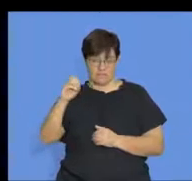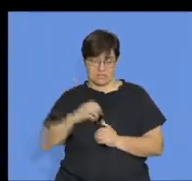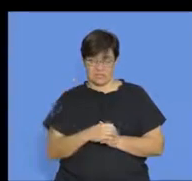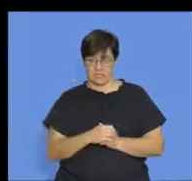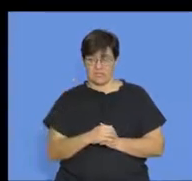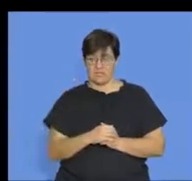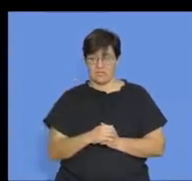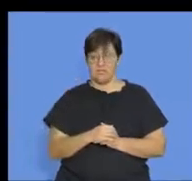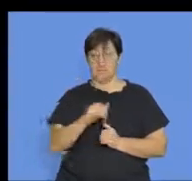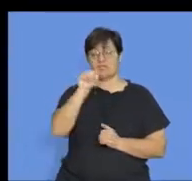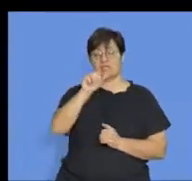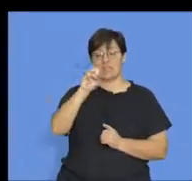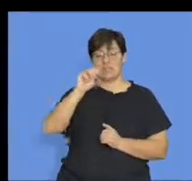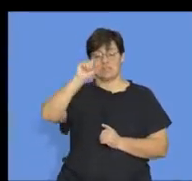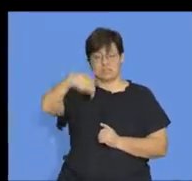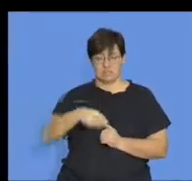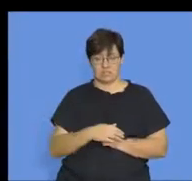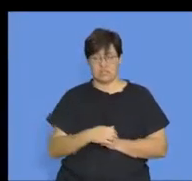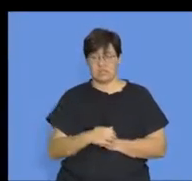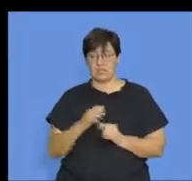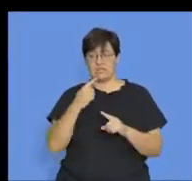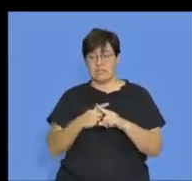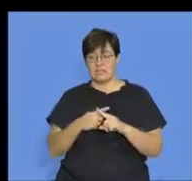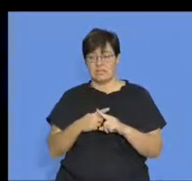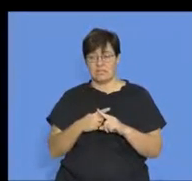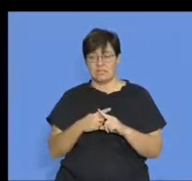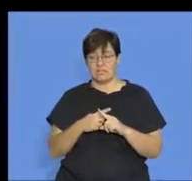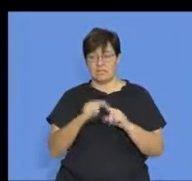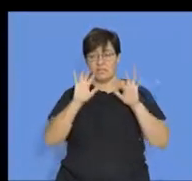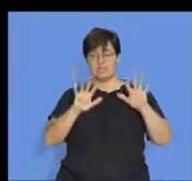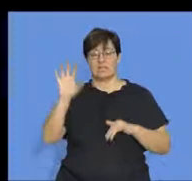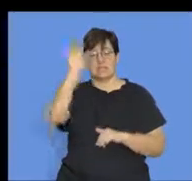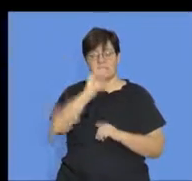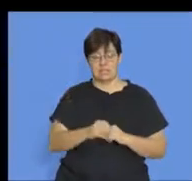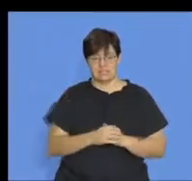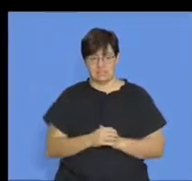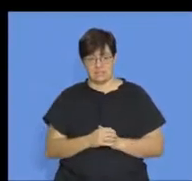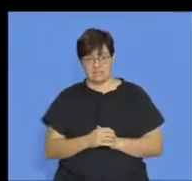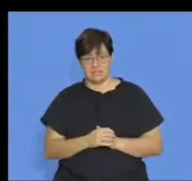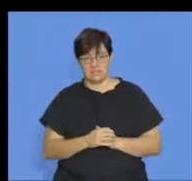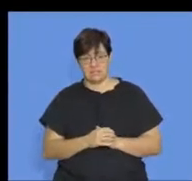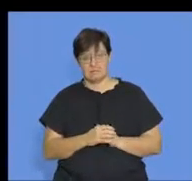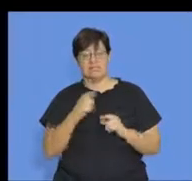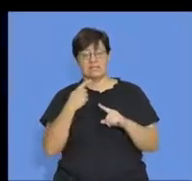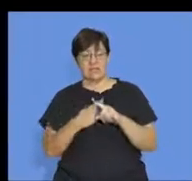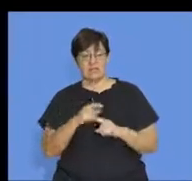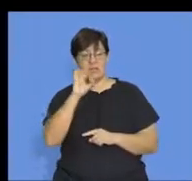on 600,000. So 600,000 times